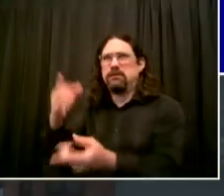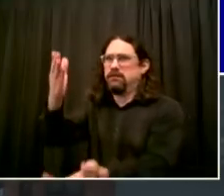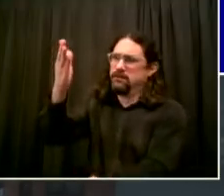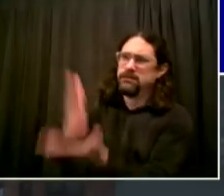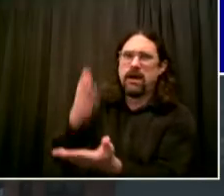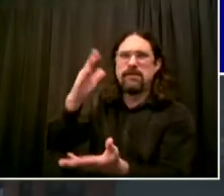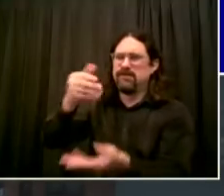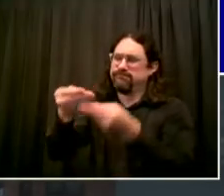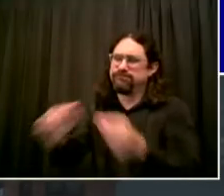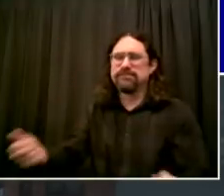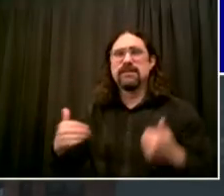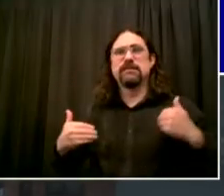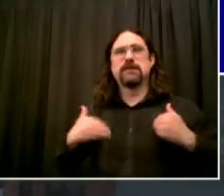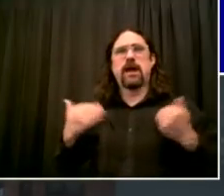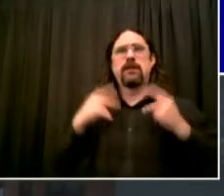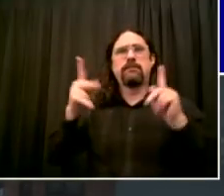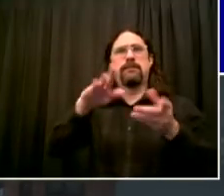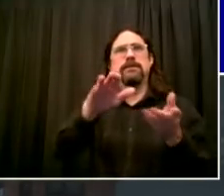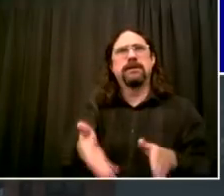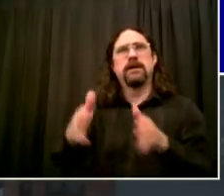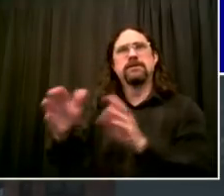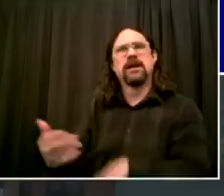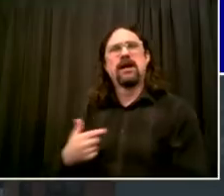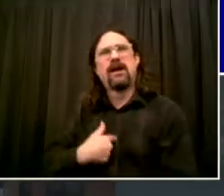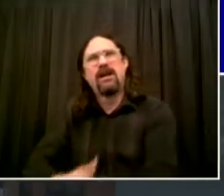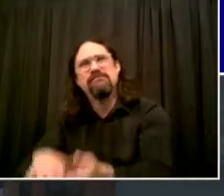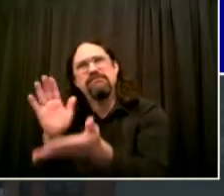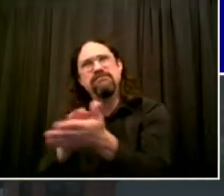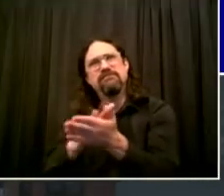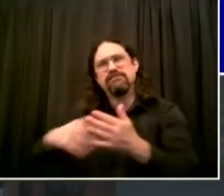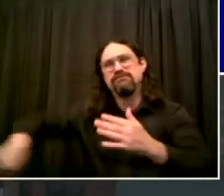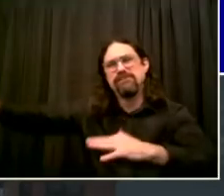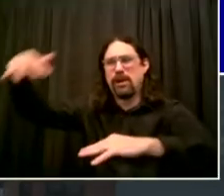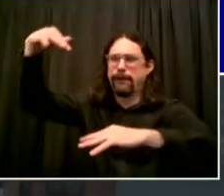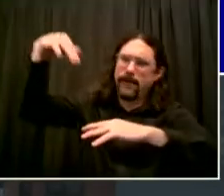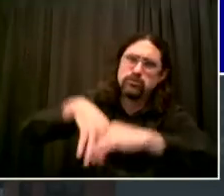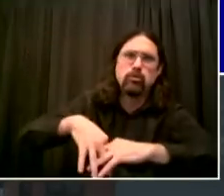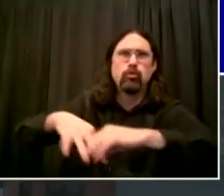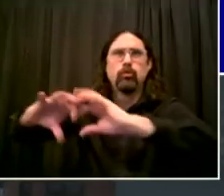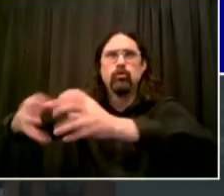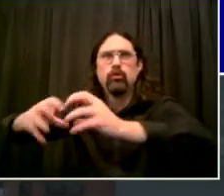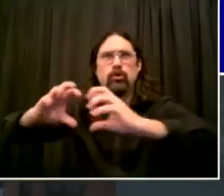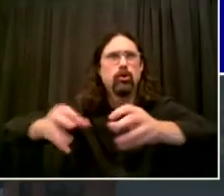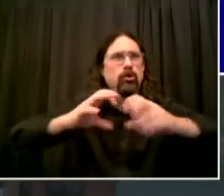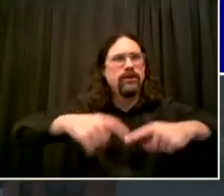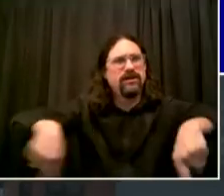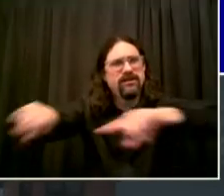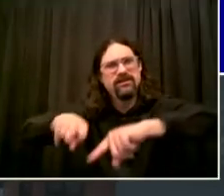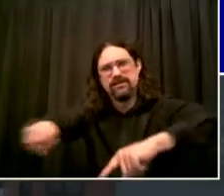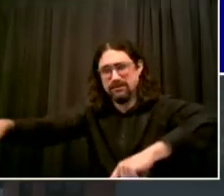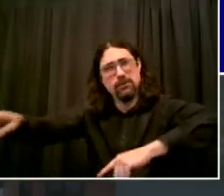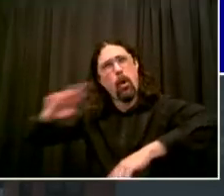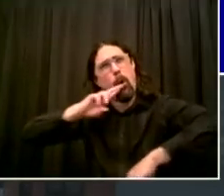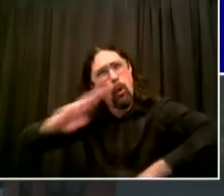on the ground in communities, something we have needed more and more of. I've seen it with my own eyes that this is now happening in our